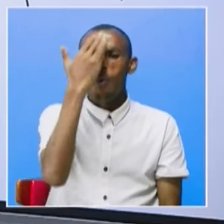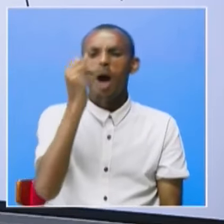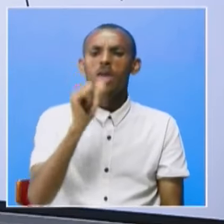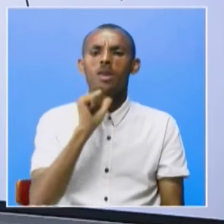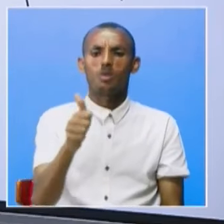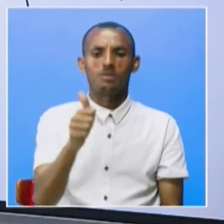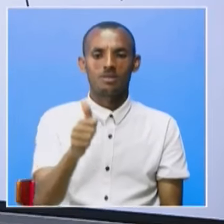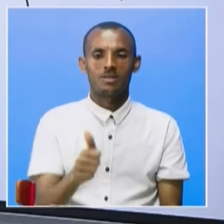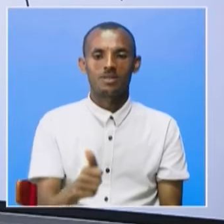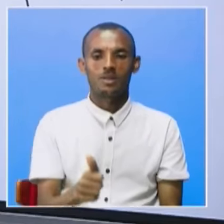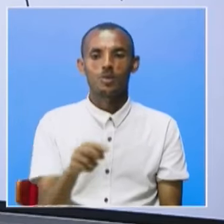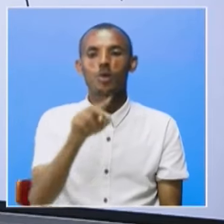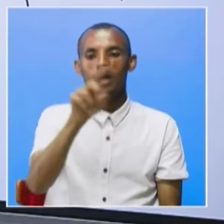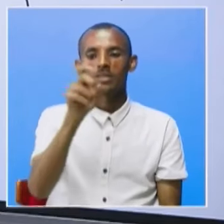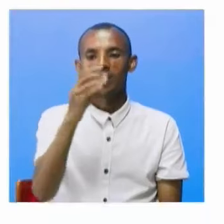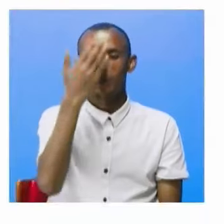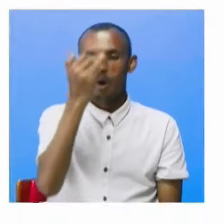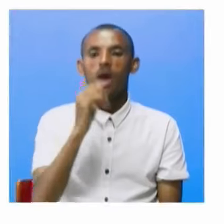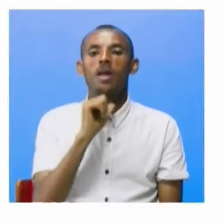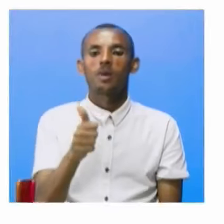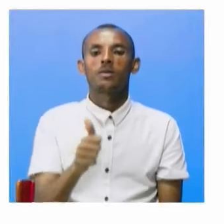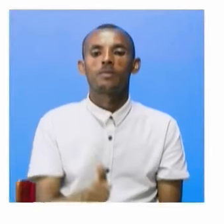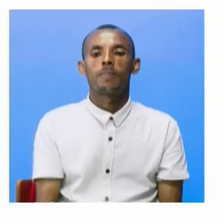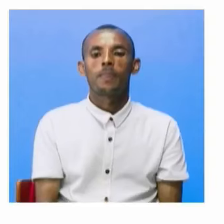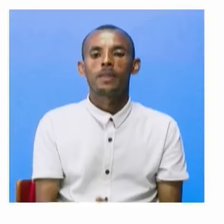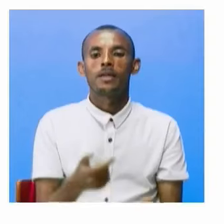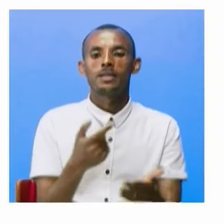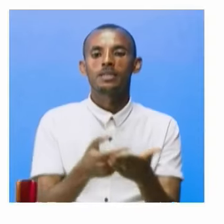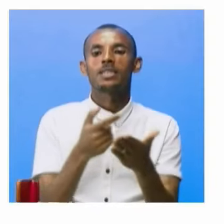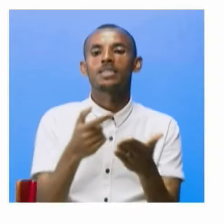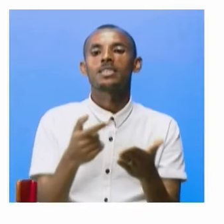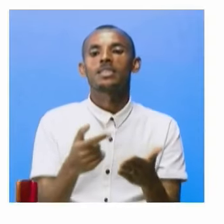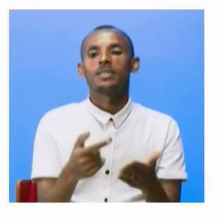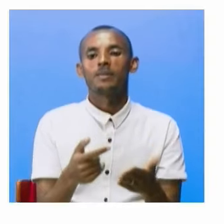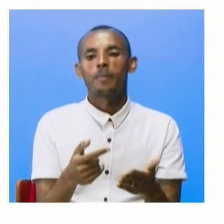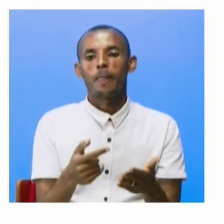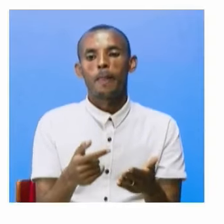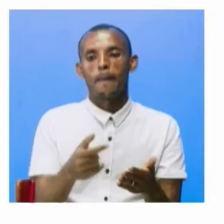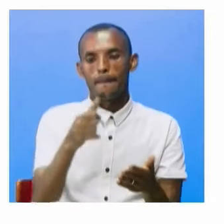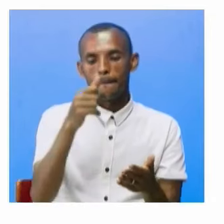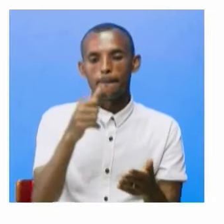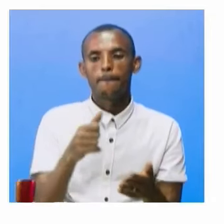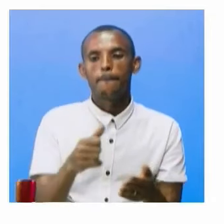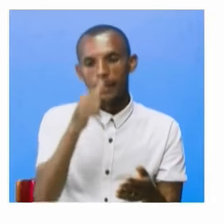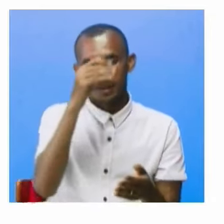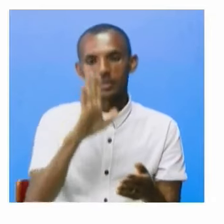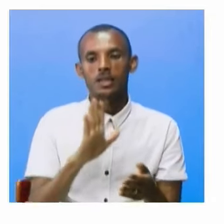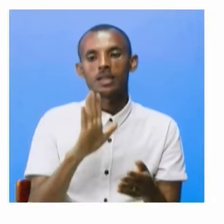right? Because that person might say, this person might say, because